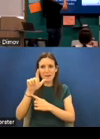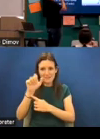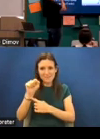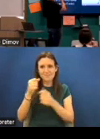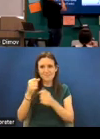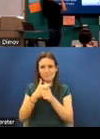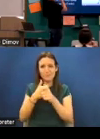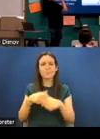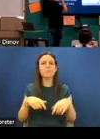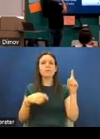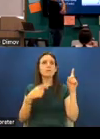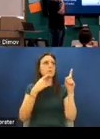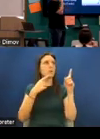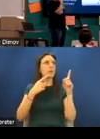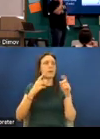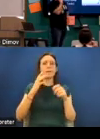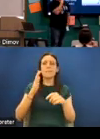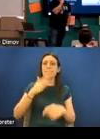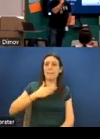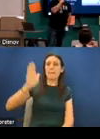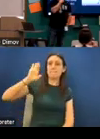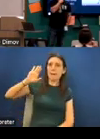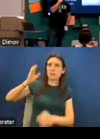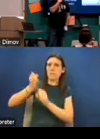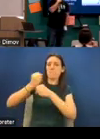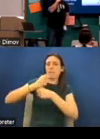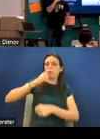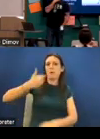Okay, the past created who I am.